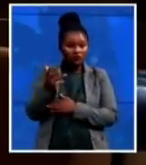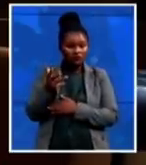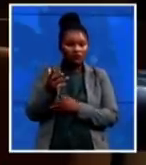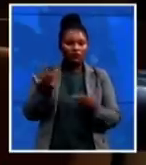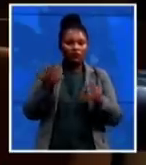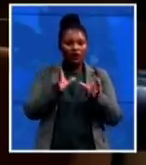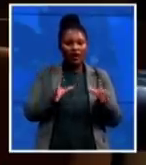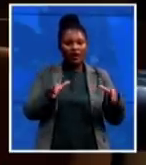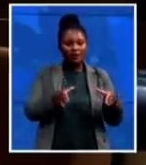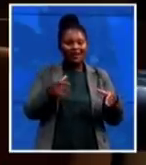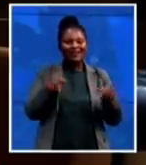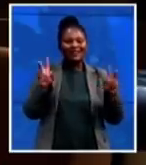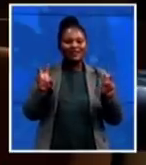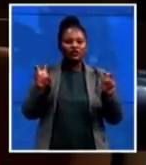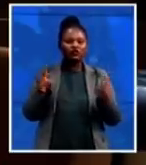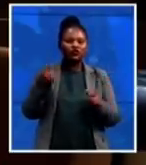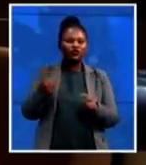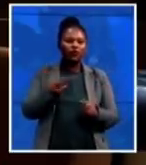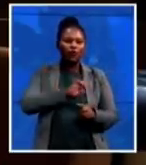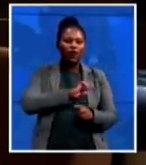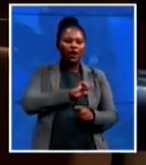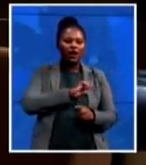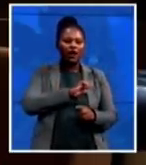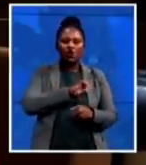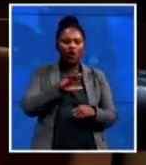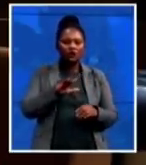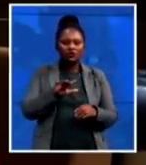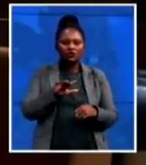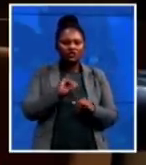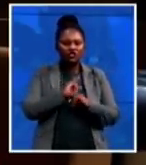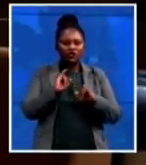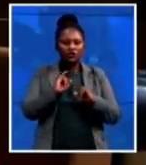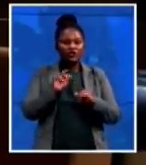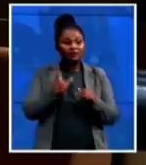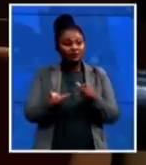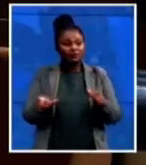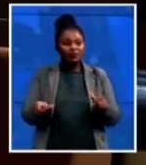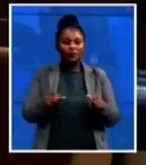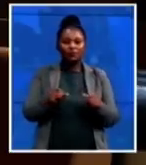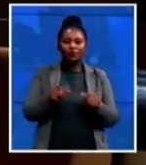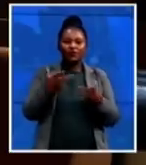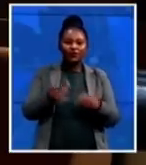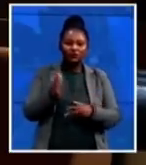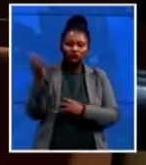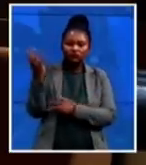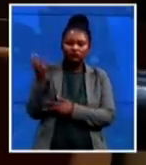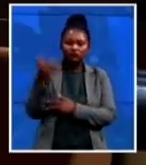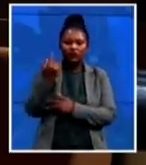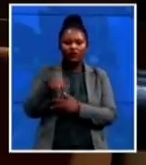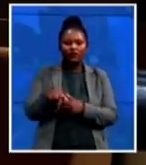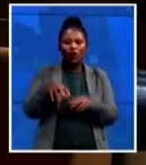it not taken serious, where citizens have been campaigning for the province to become a republic and they're arguing